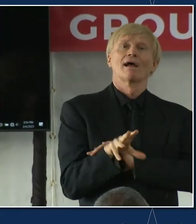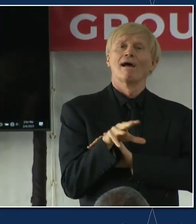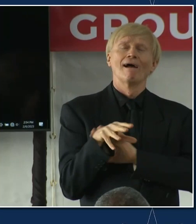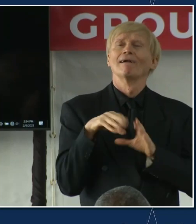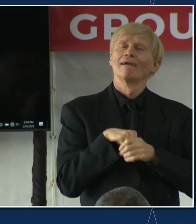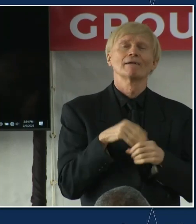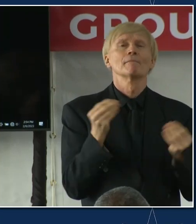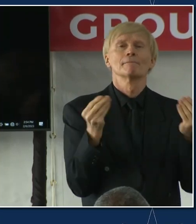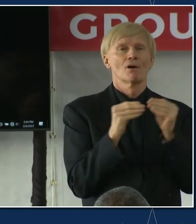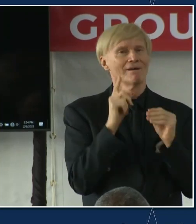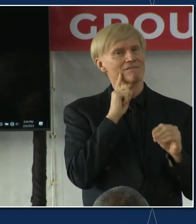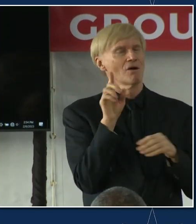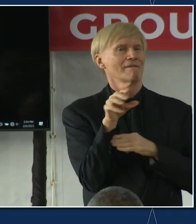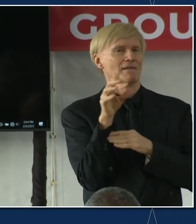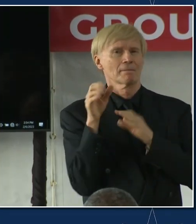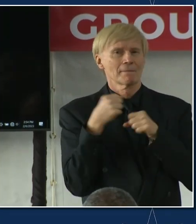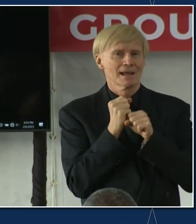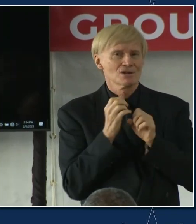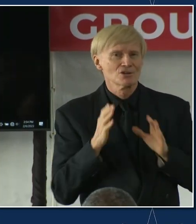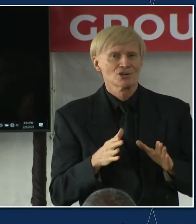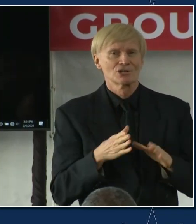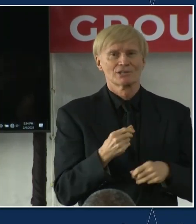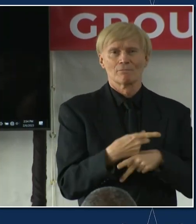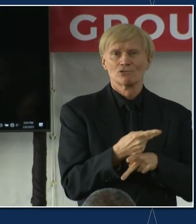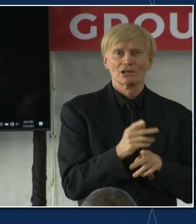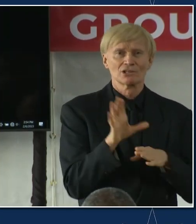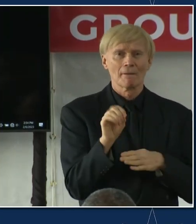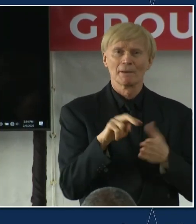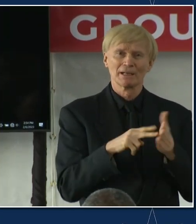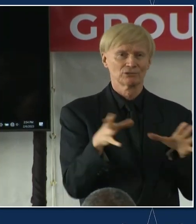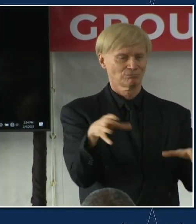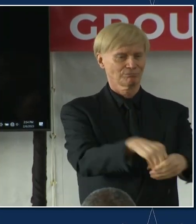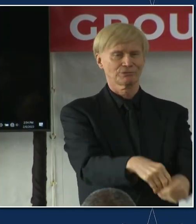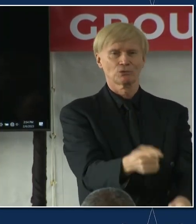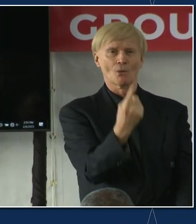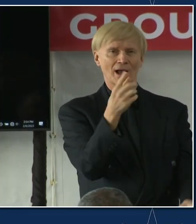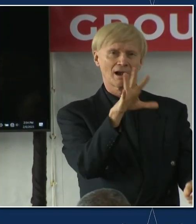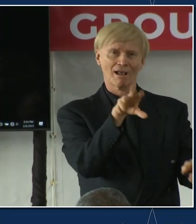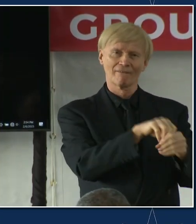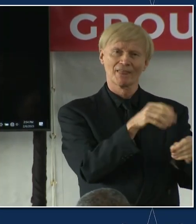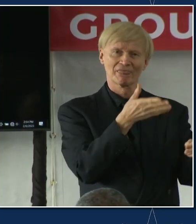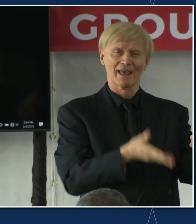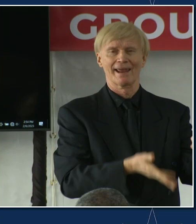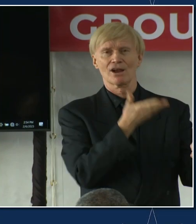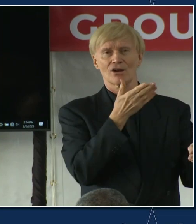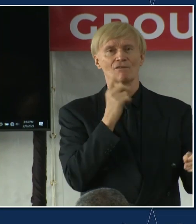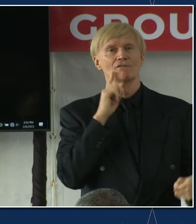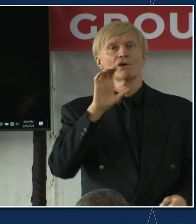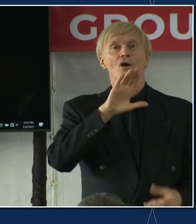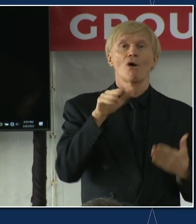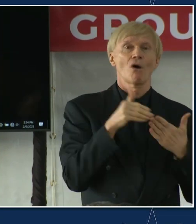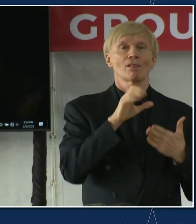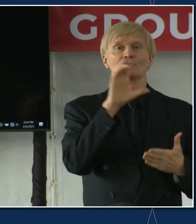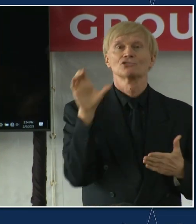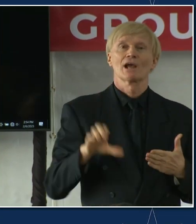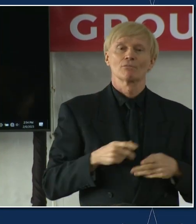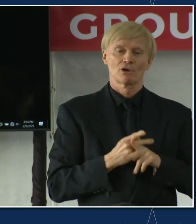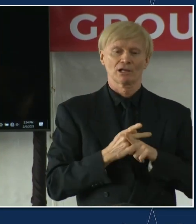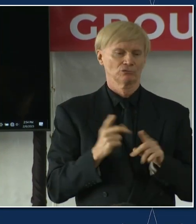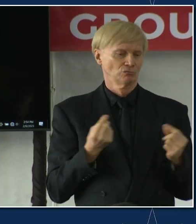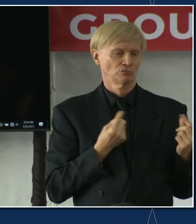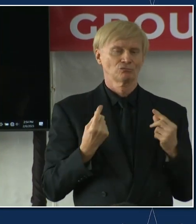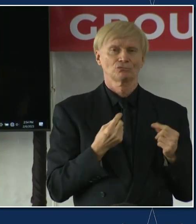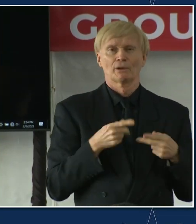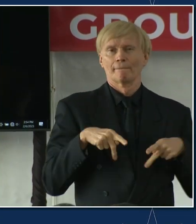For filmmakers and production companies, it is a one-stop liaison for all the city of Chicago's production needs, including